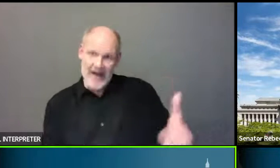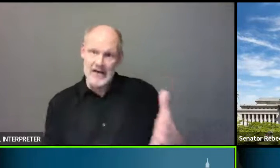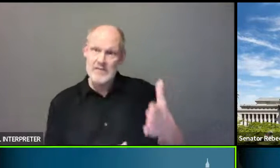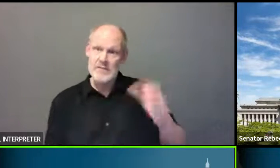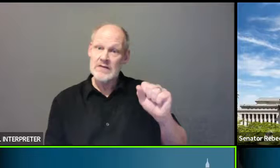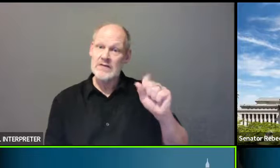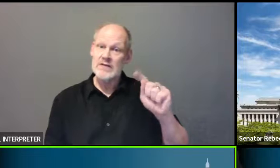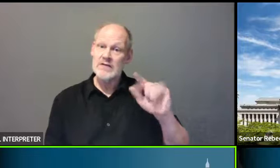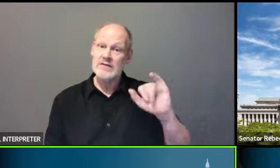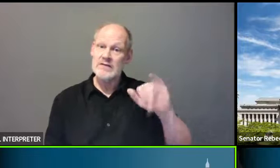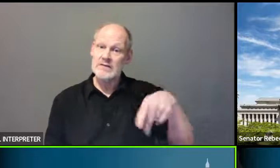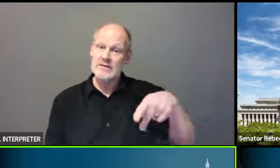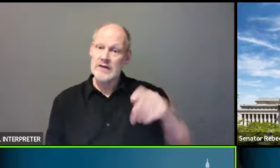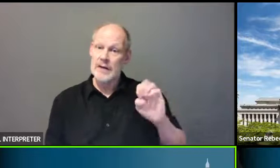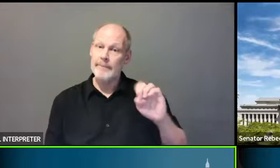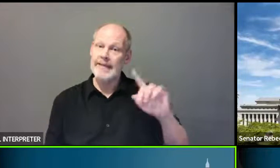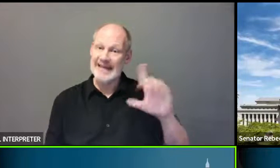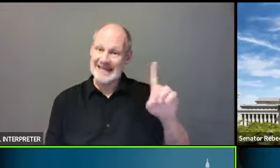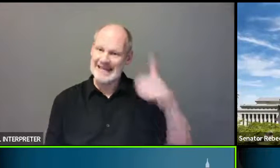it's